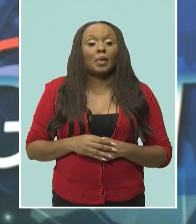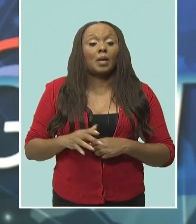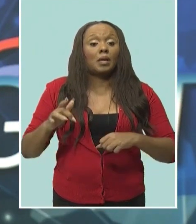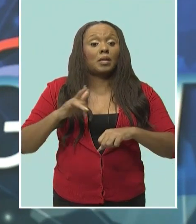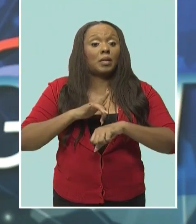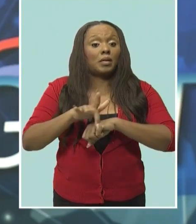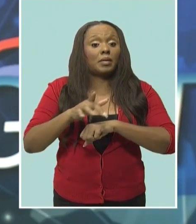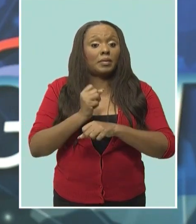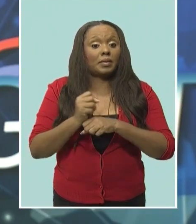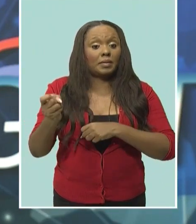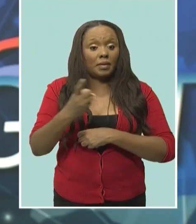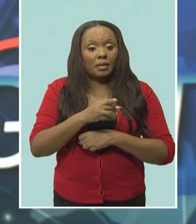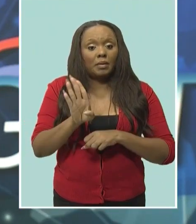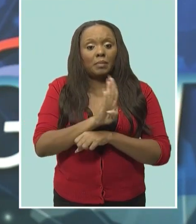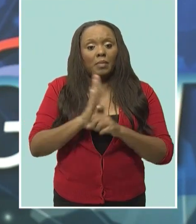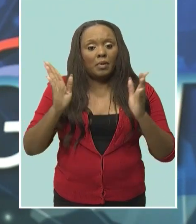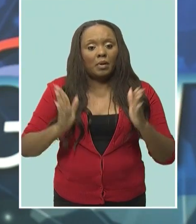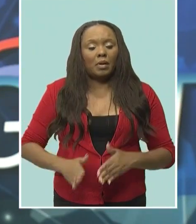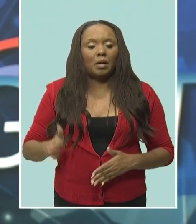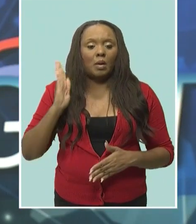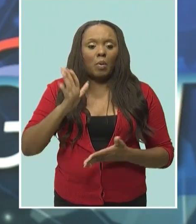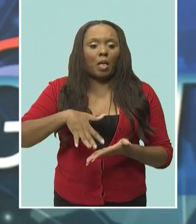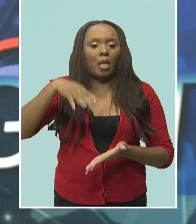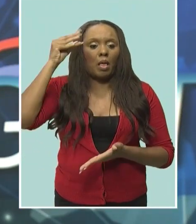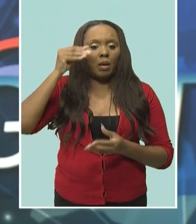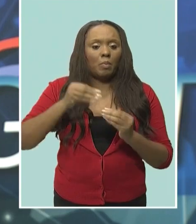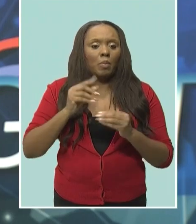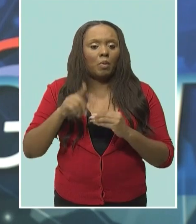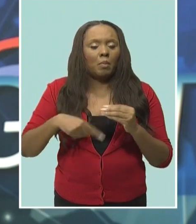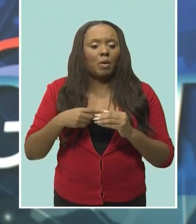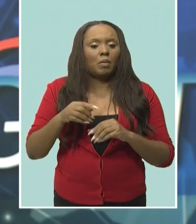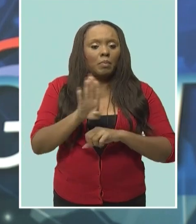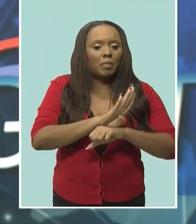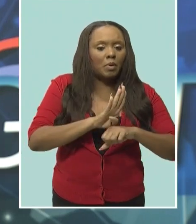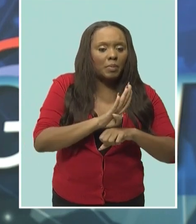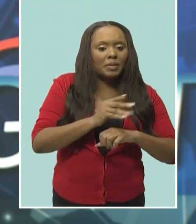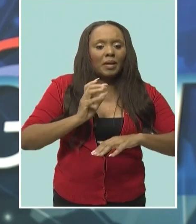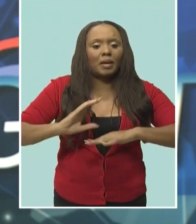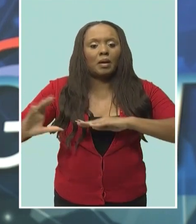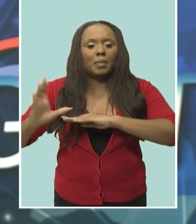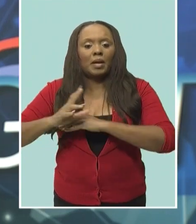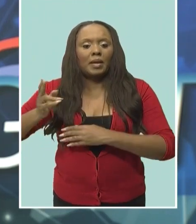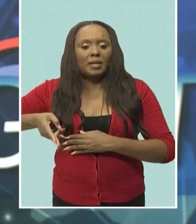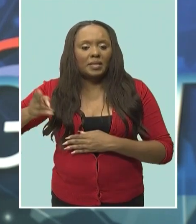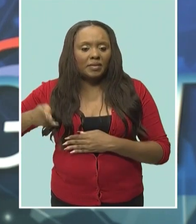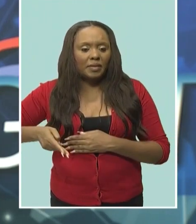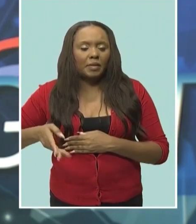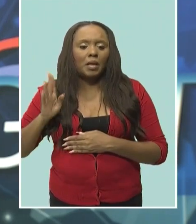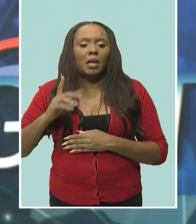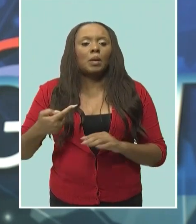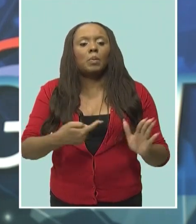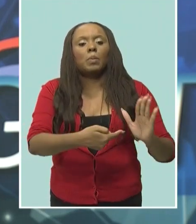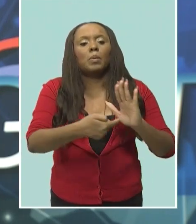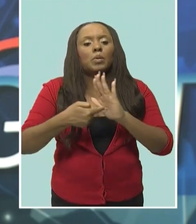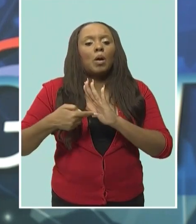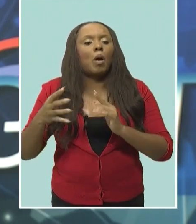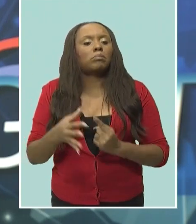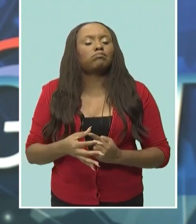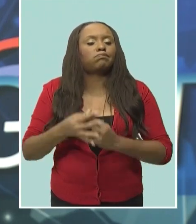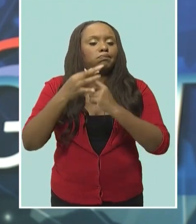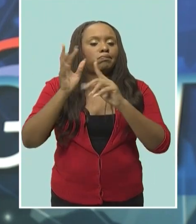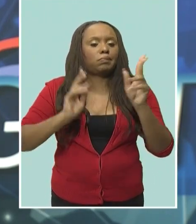year, Barbadians will get the opportunity to learn more about local and regional history through documentaries showcasing the lives of Indigenous